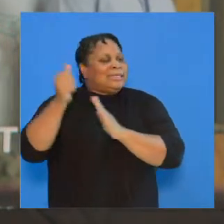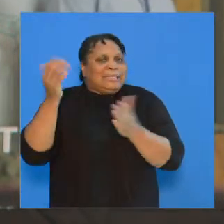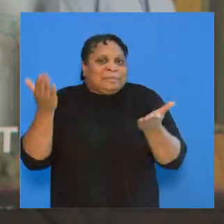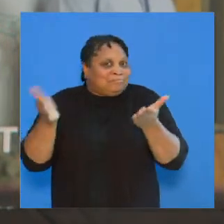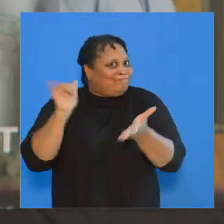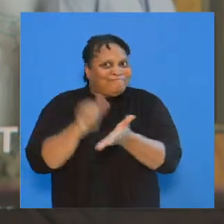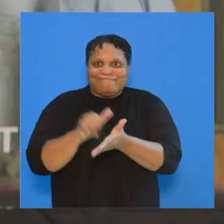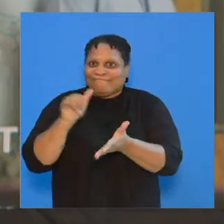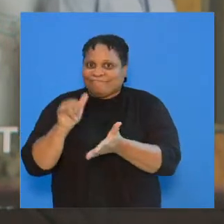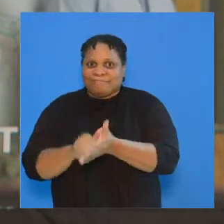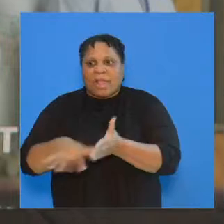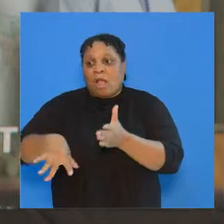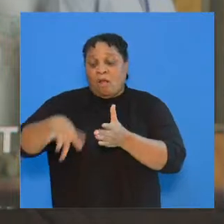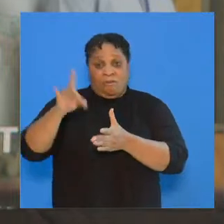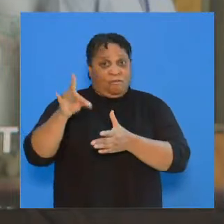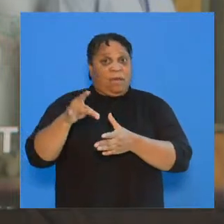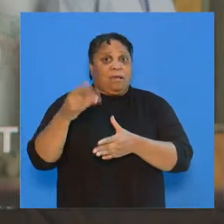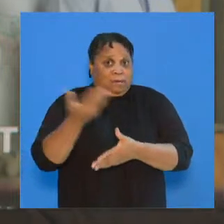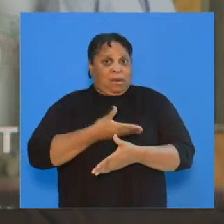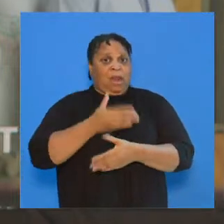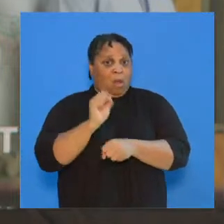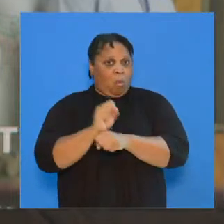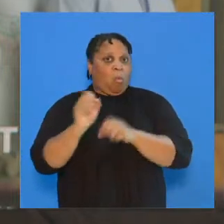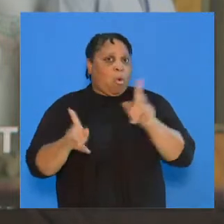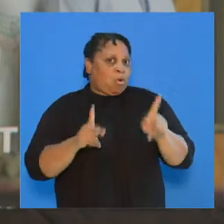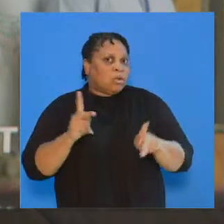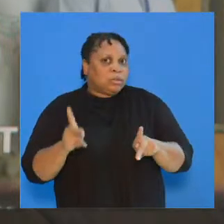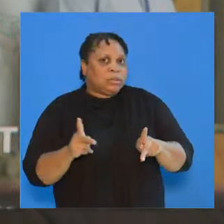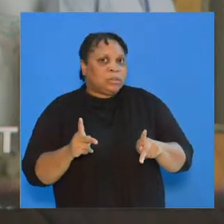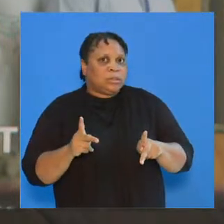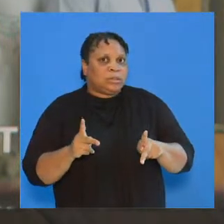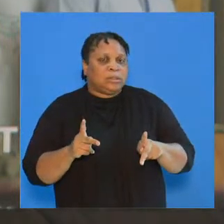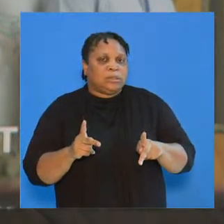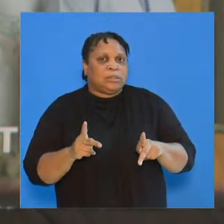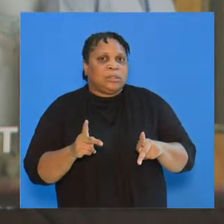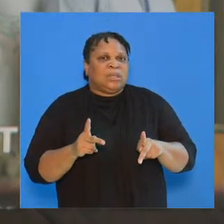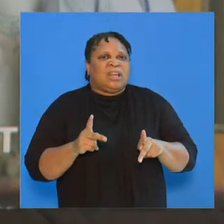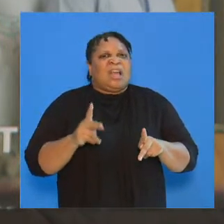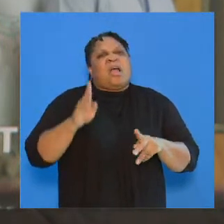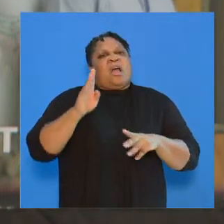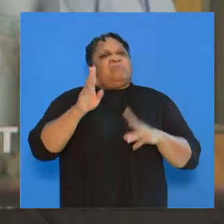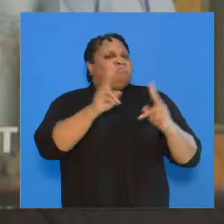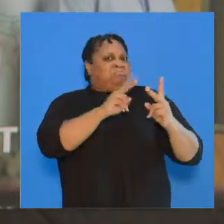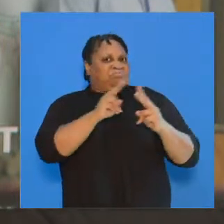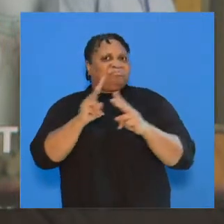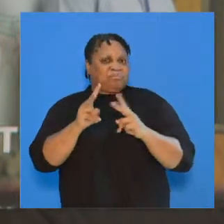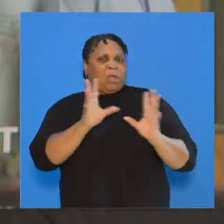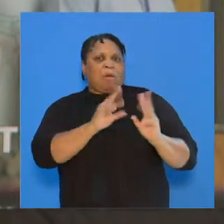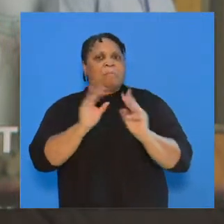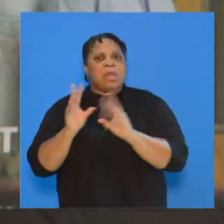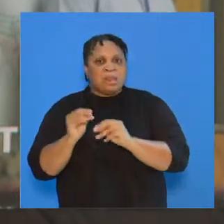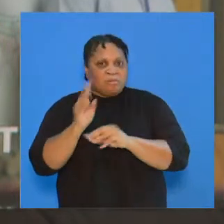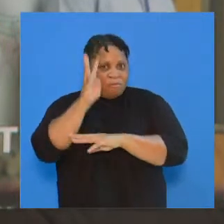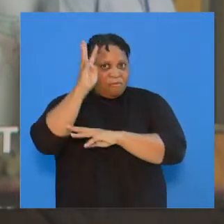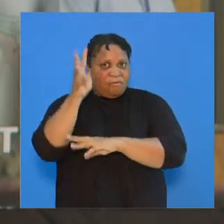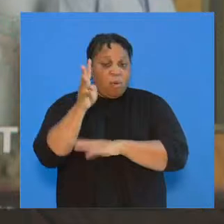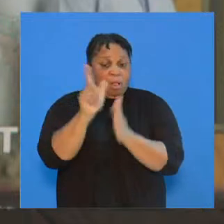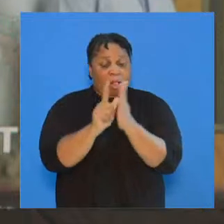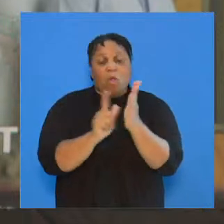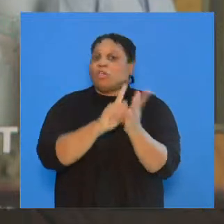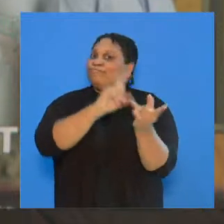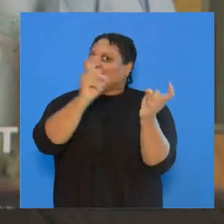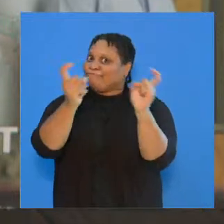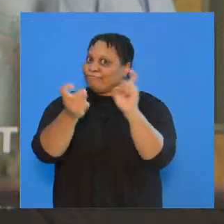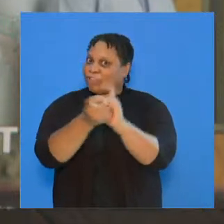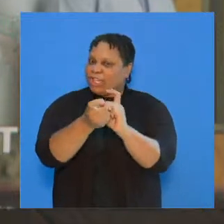unable to find in our workforce. The Bipartisan Immigration Committee was formed, and laws were changed for